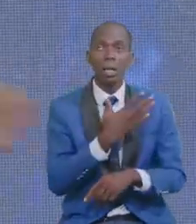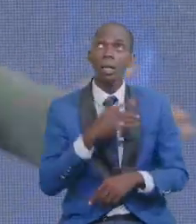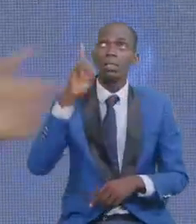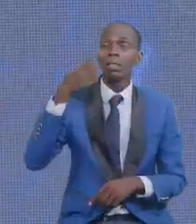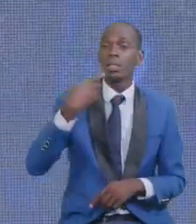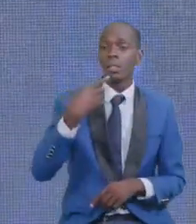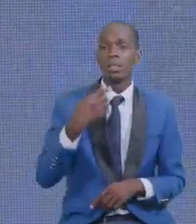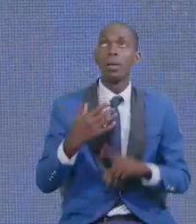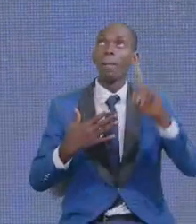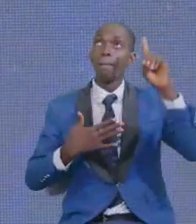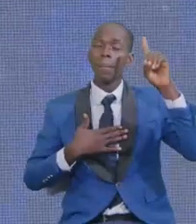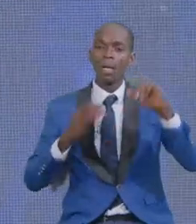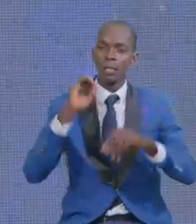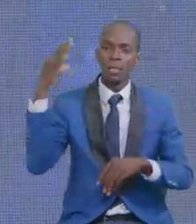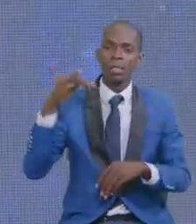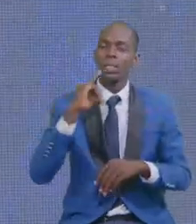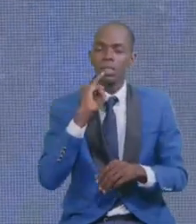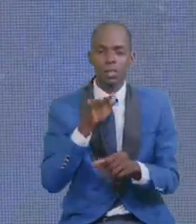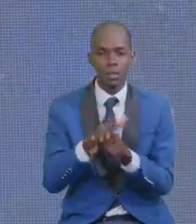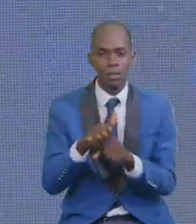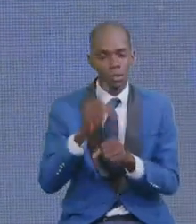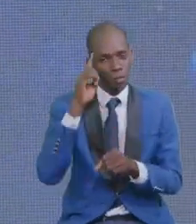is sufficient for steadfastness.